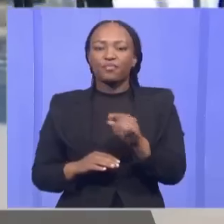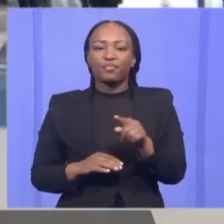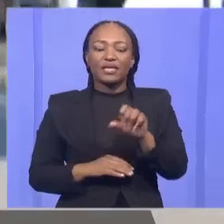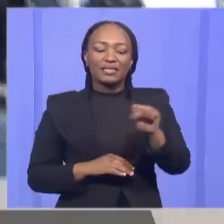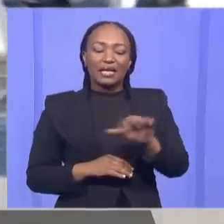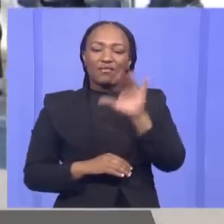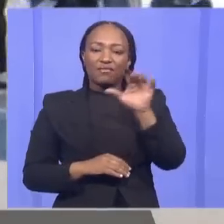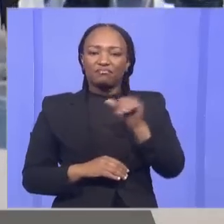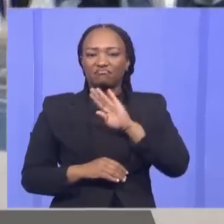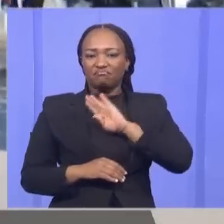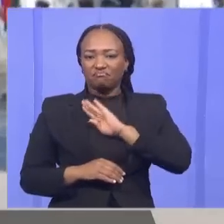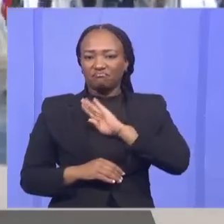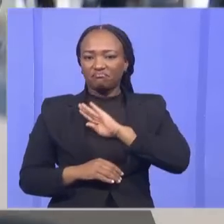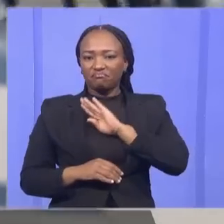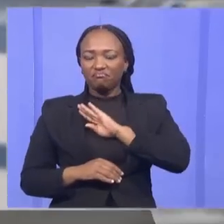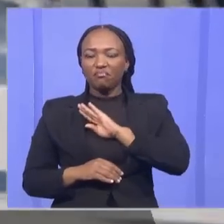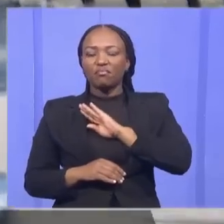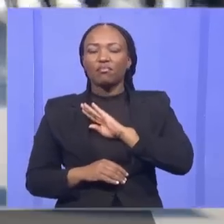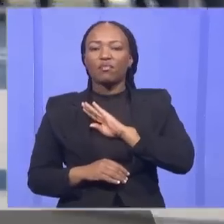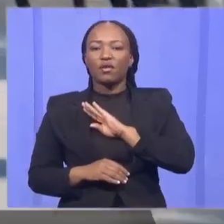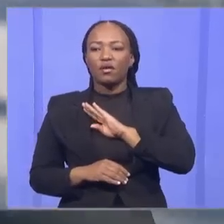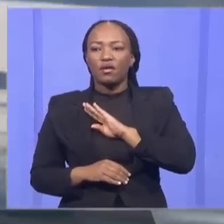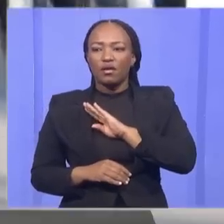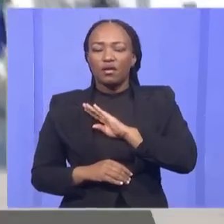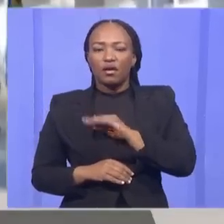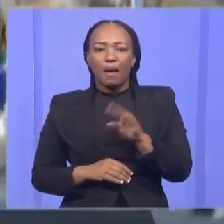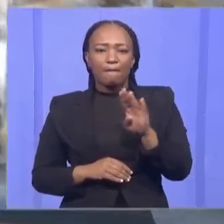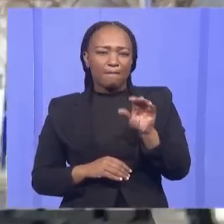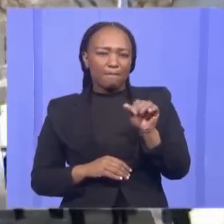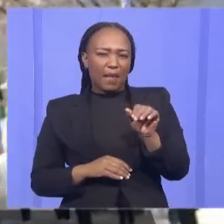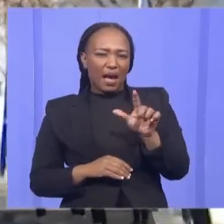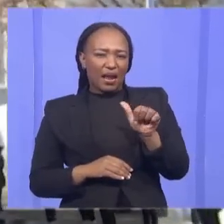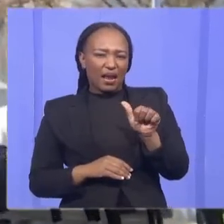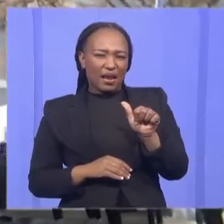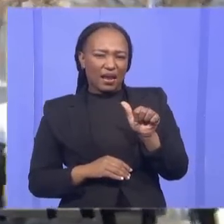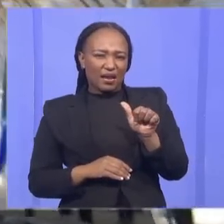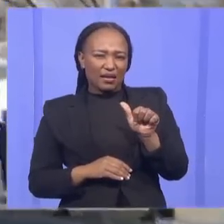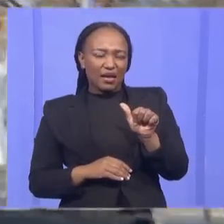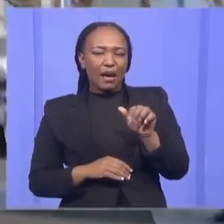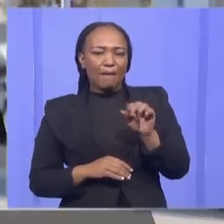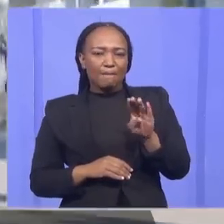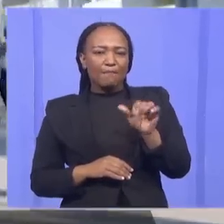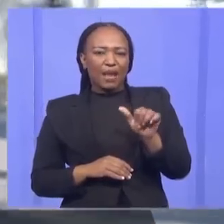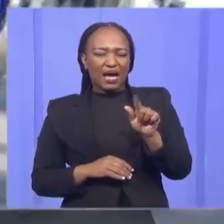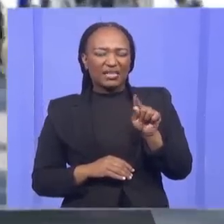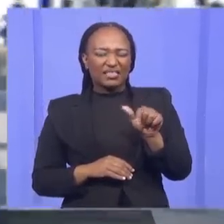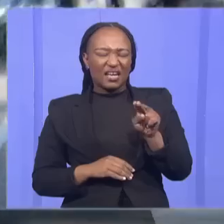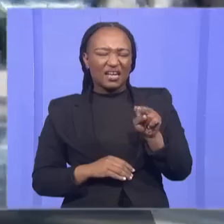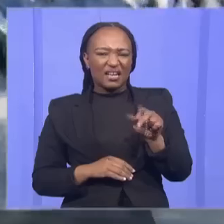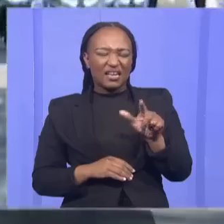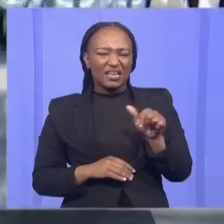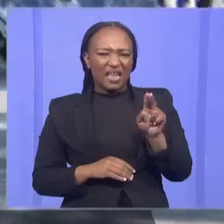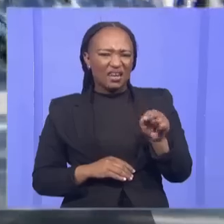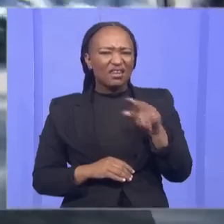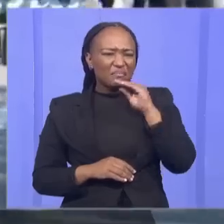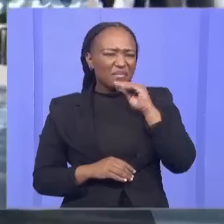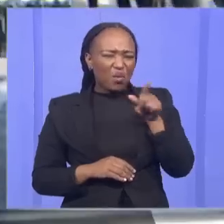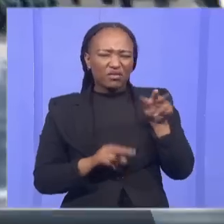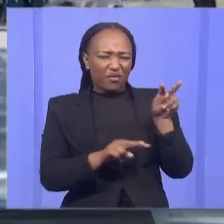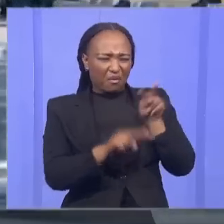Defence Force Battalion. How thorough is this inspection? What does it entail?